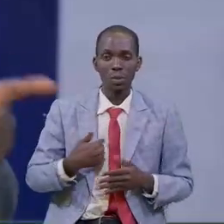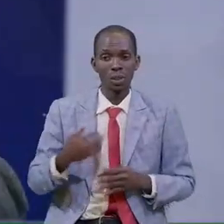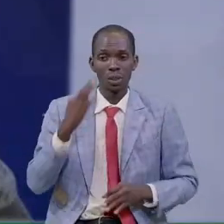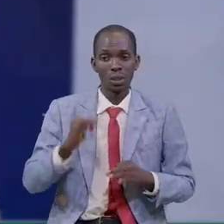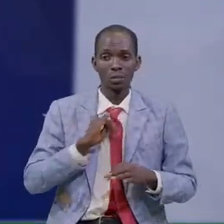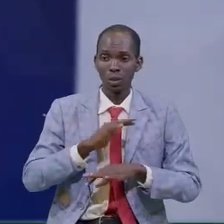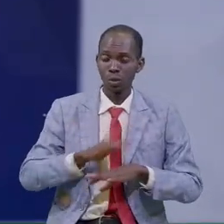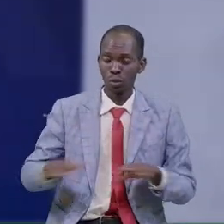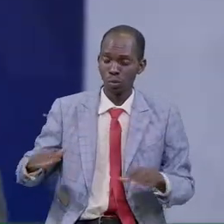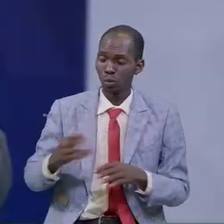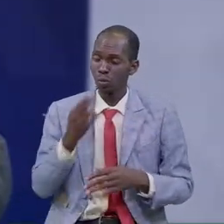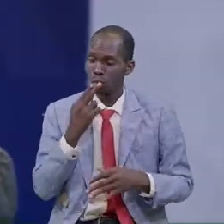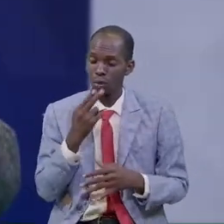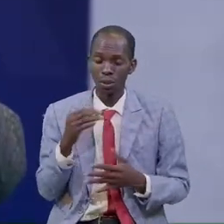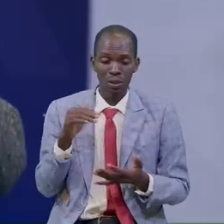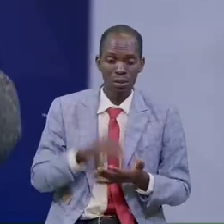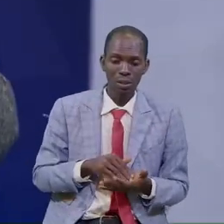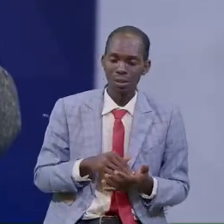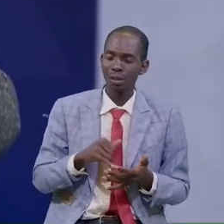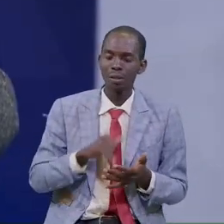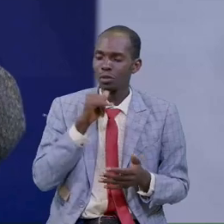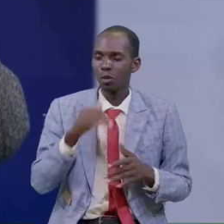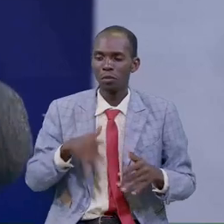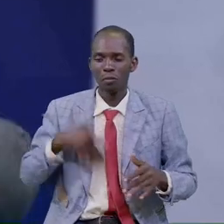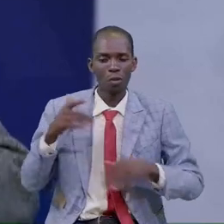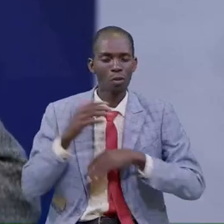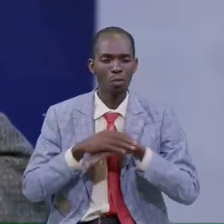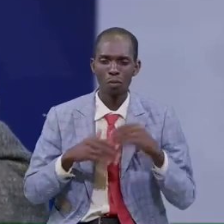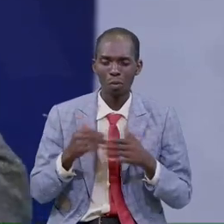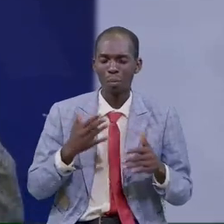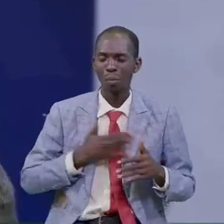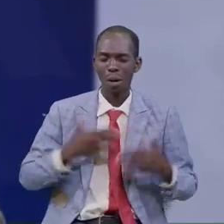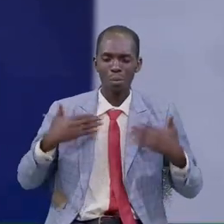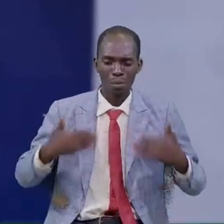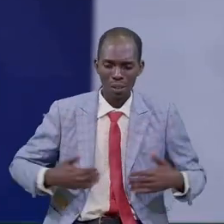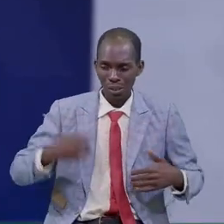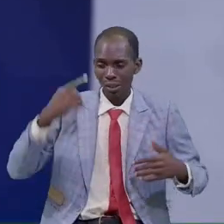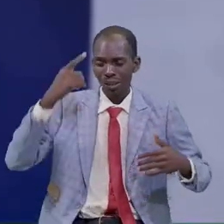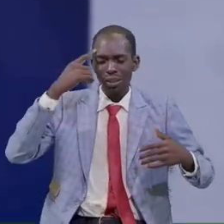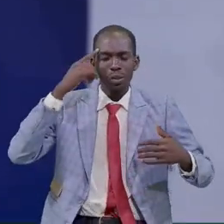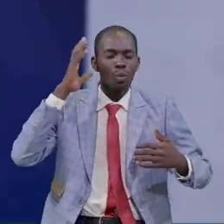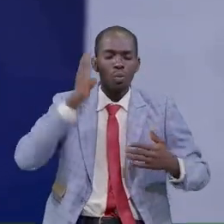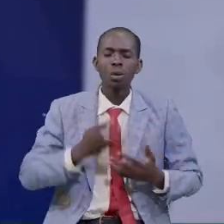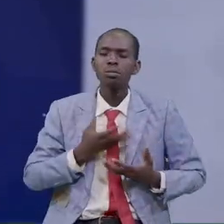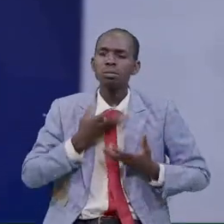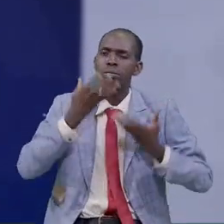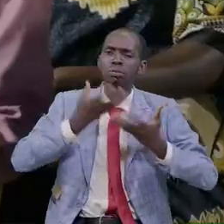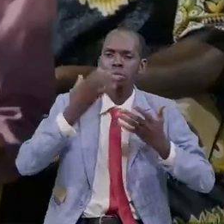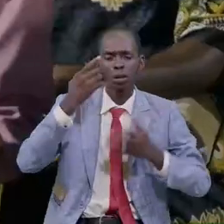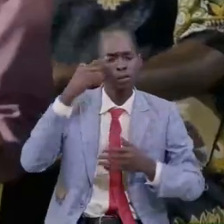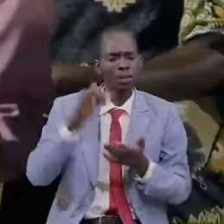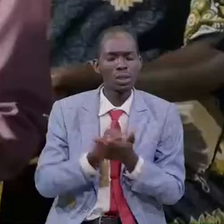weak. If I don't take it, all my body, my brain will be screaming. The Lord comes to deliver you